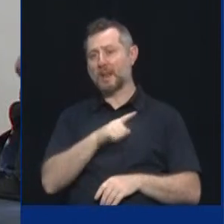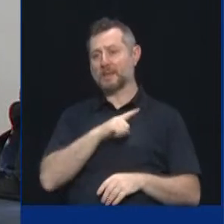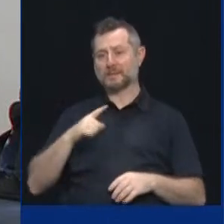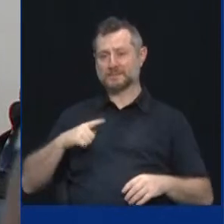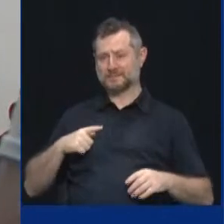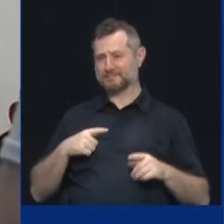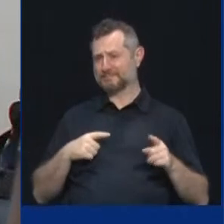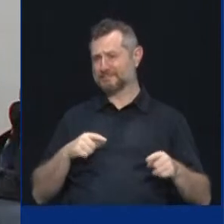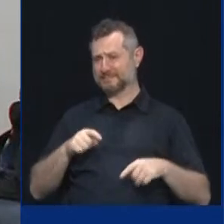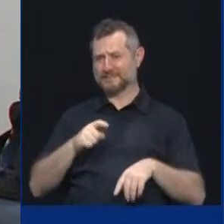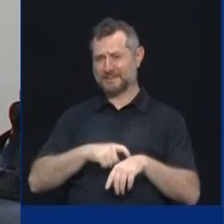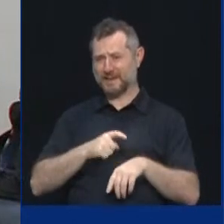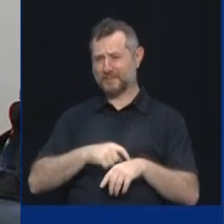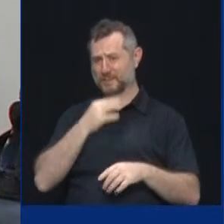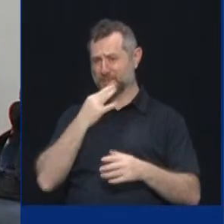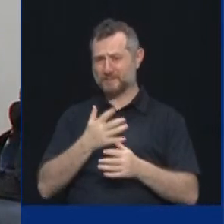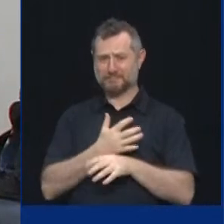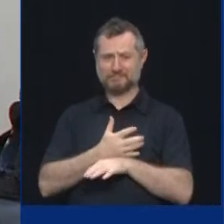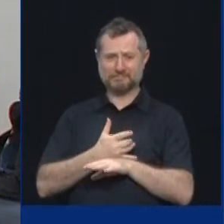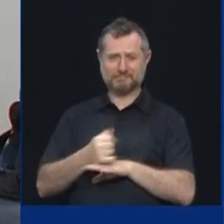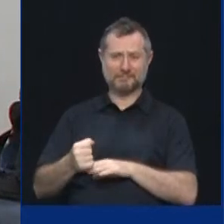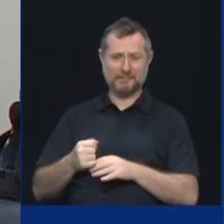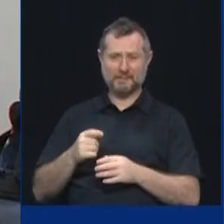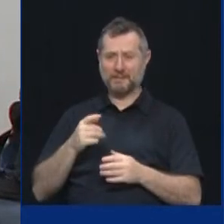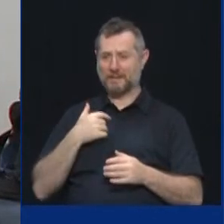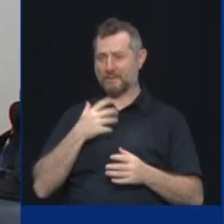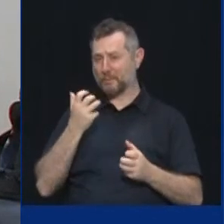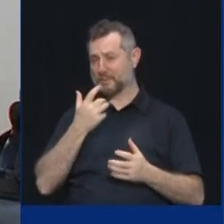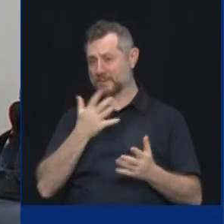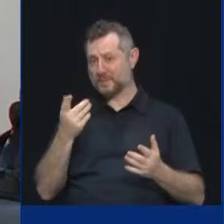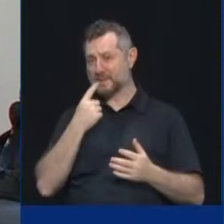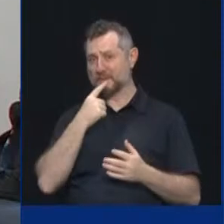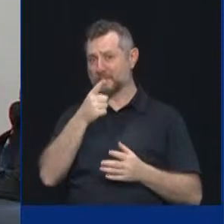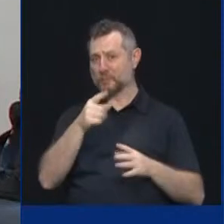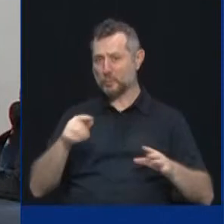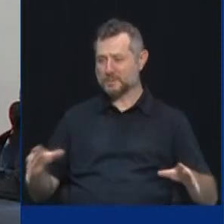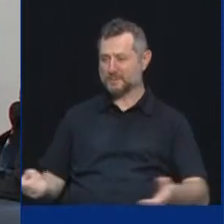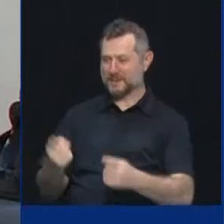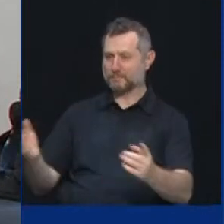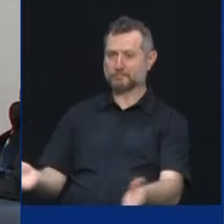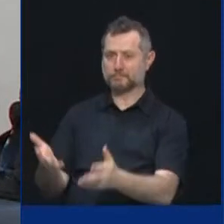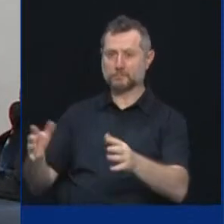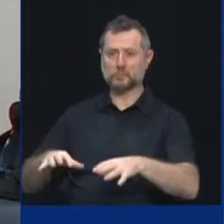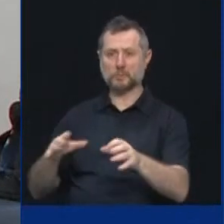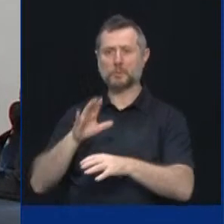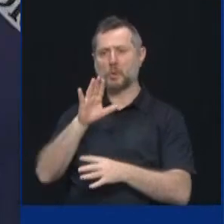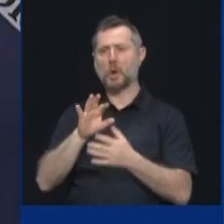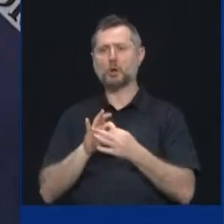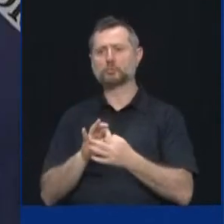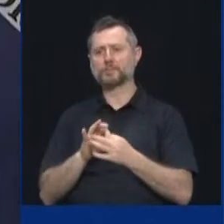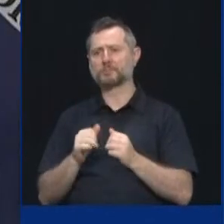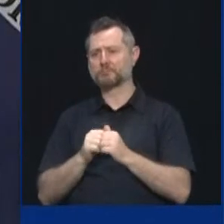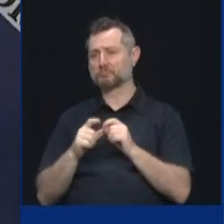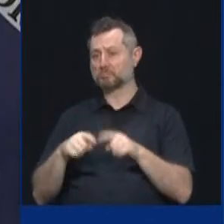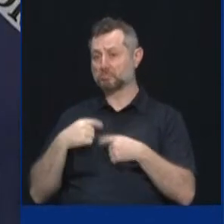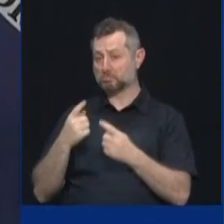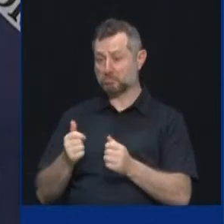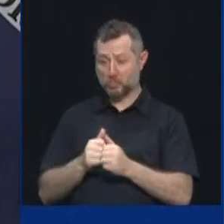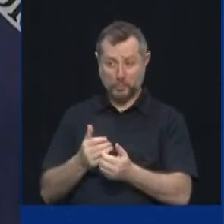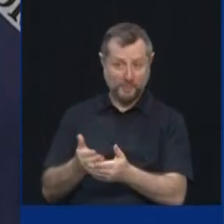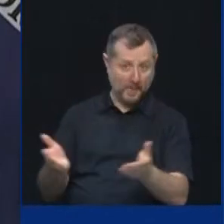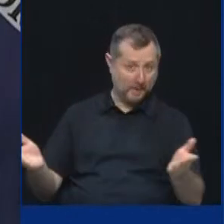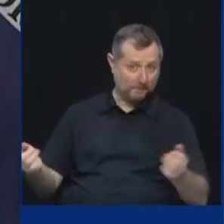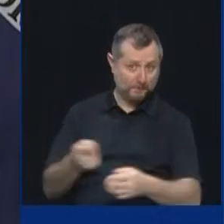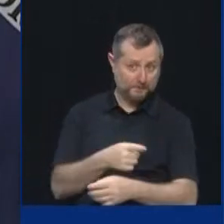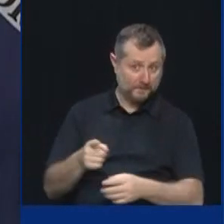wrap up this week? Is there anything you'd like to see them do? And how would you describe kind of your overall engagement this sort of second half of that session? Were you very involved